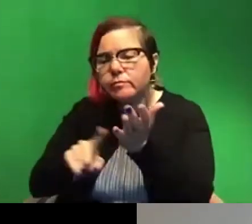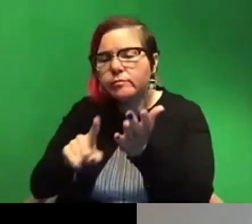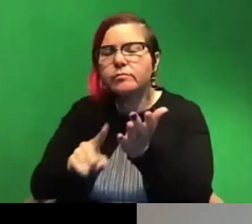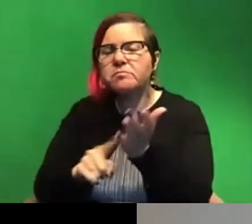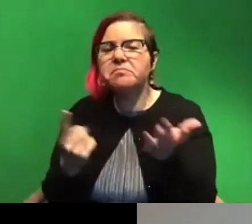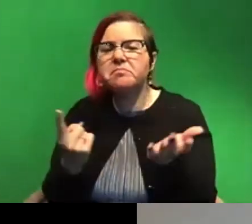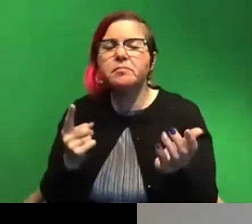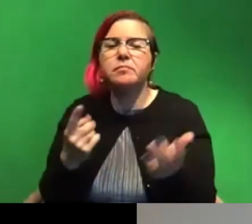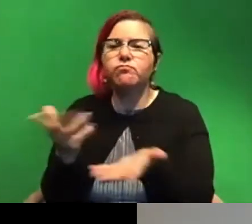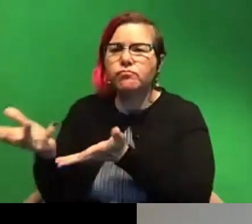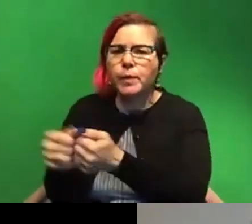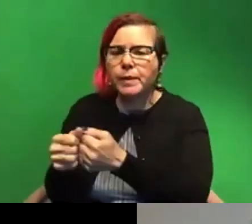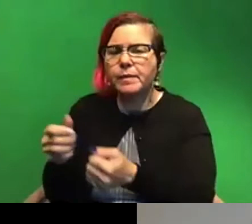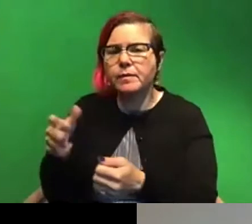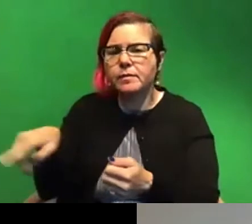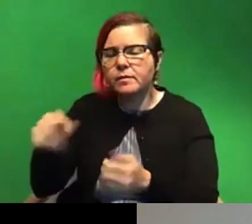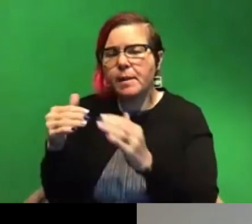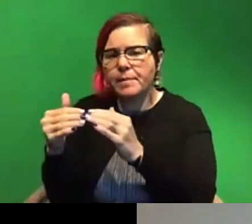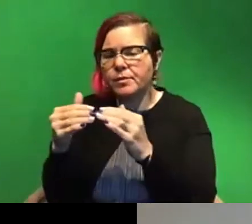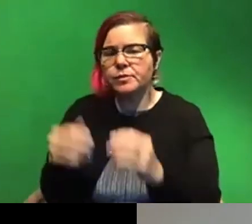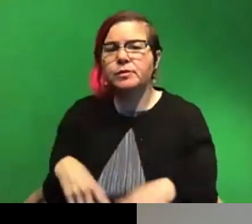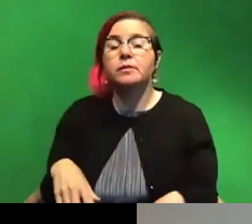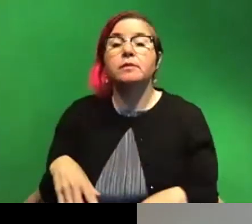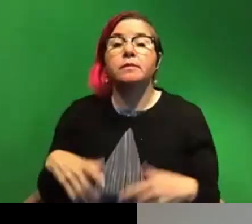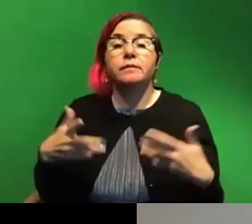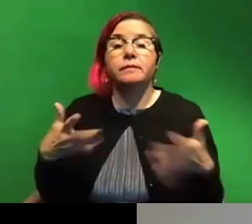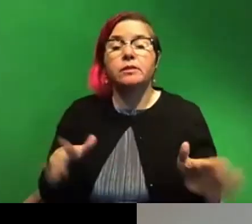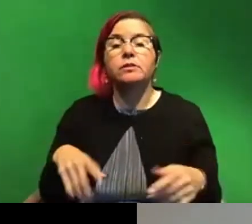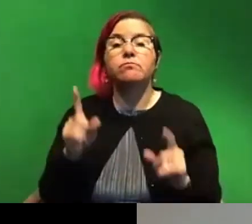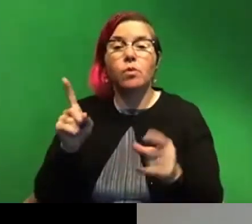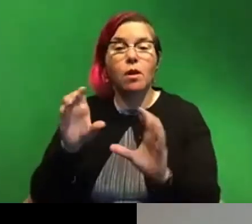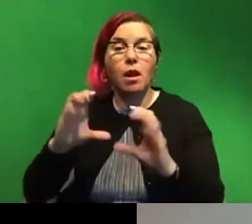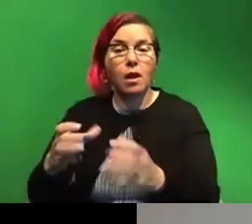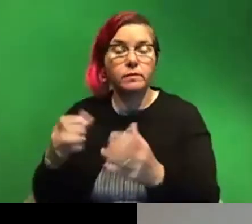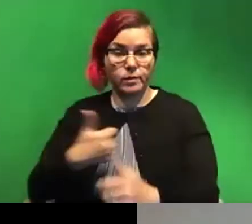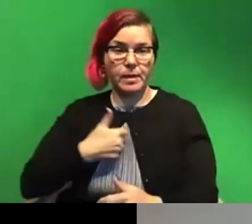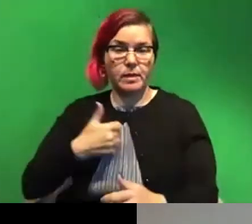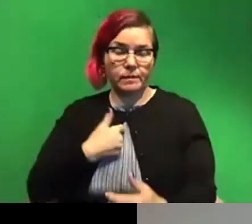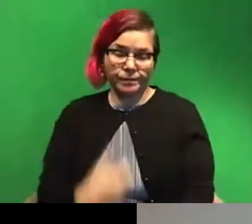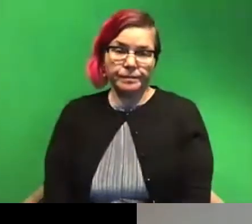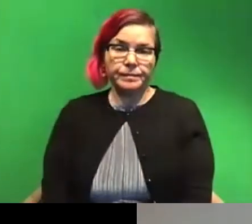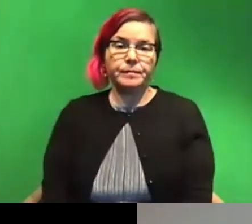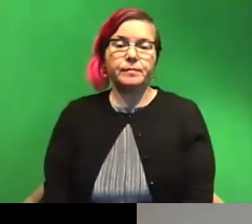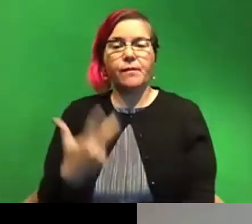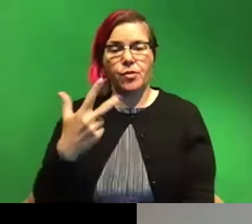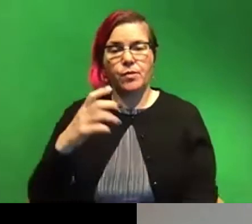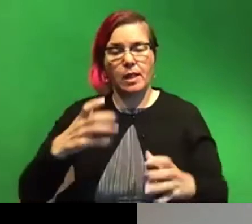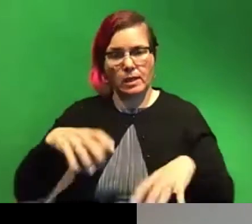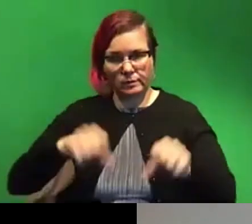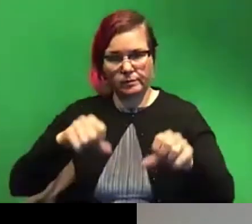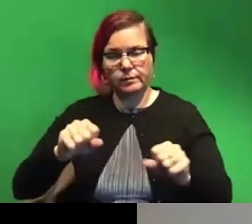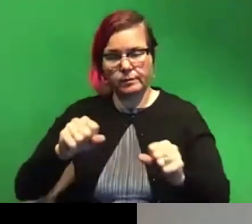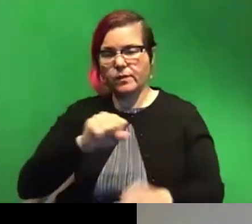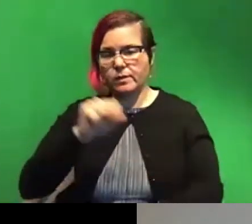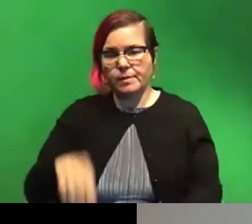do, talk with some of my peers, and then I'll typically go to classes for myself. So I have 3 classes that I have to take a